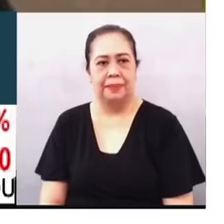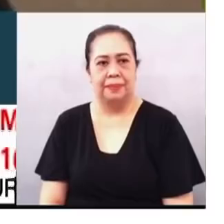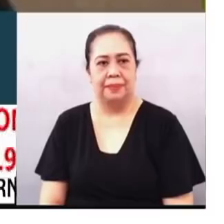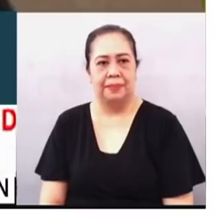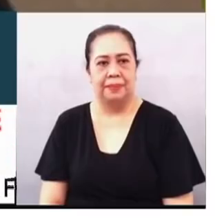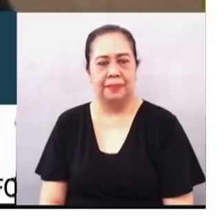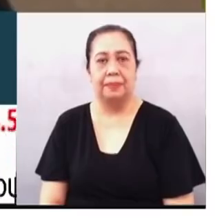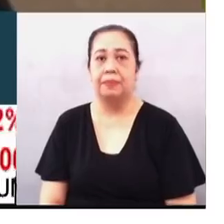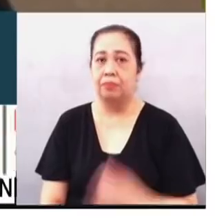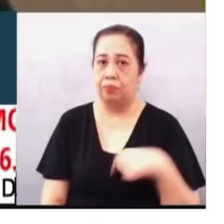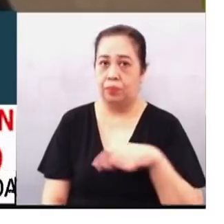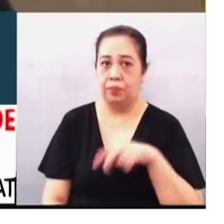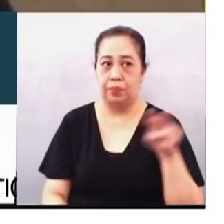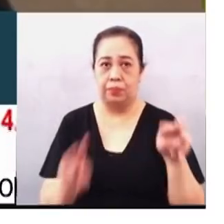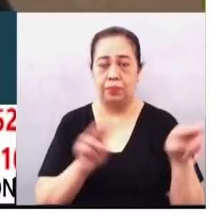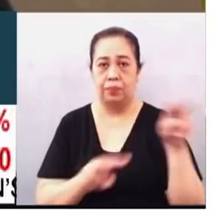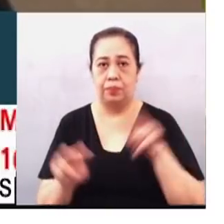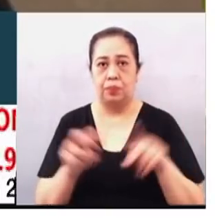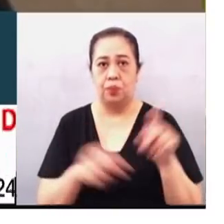Nakikita naman natin, di ba, kung ano yung